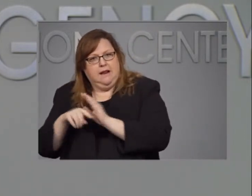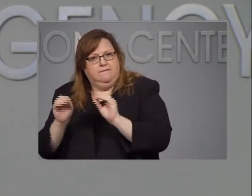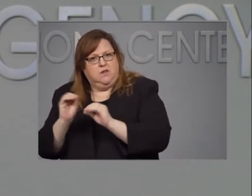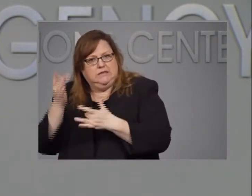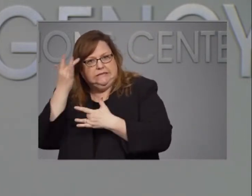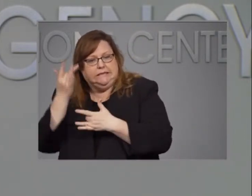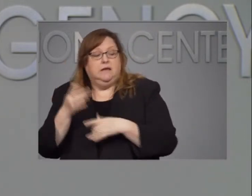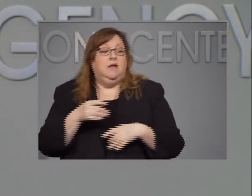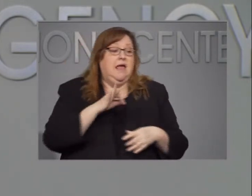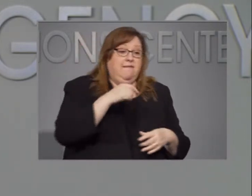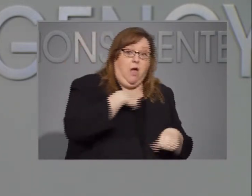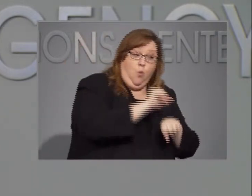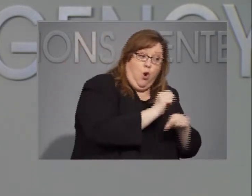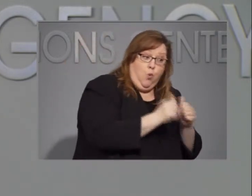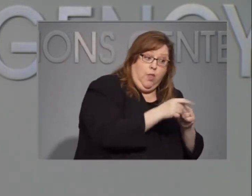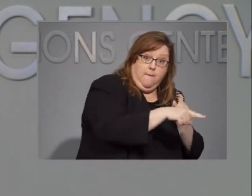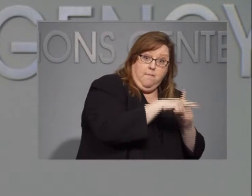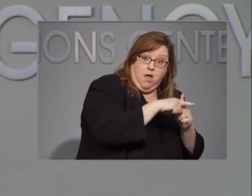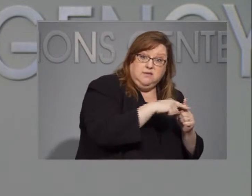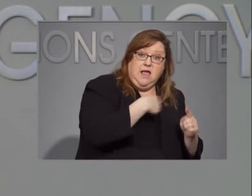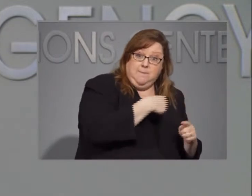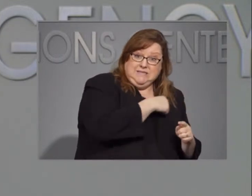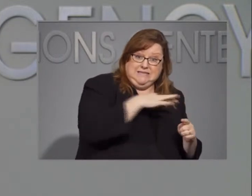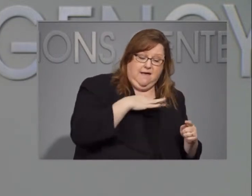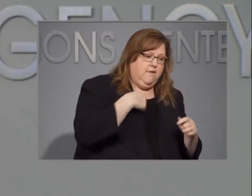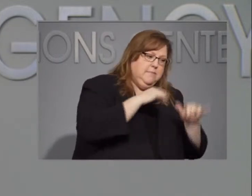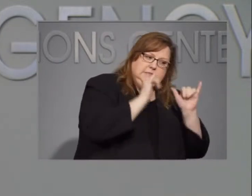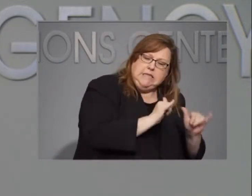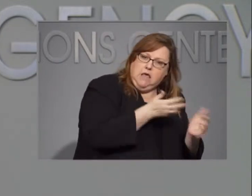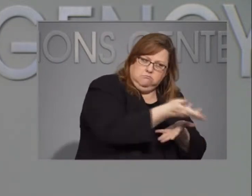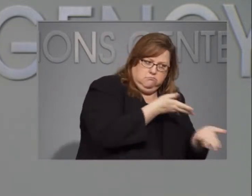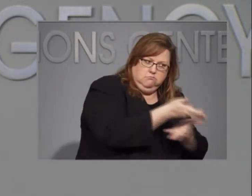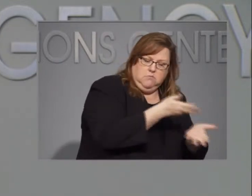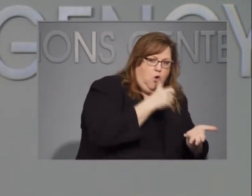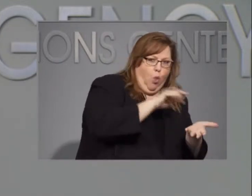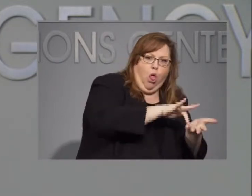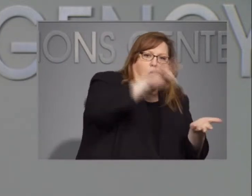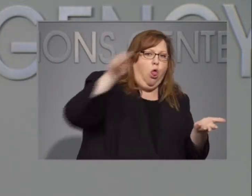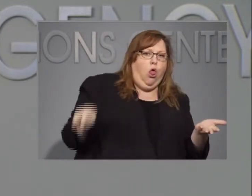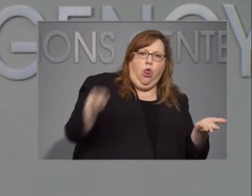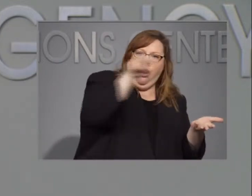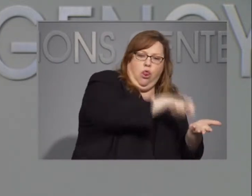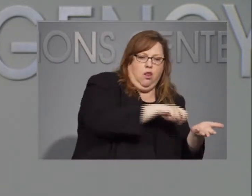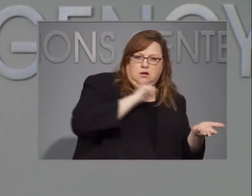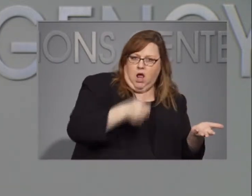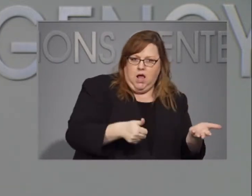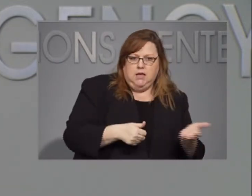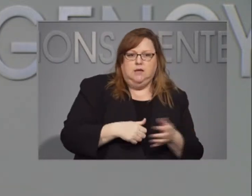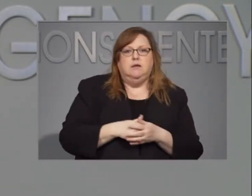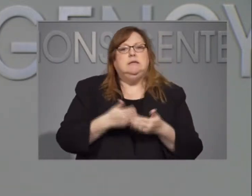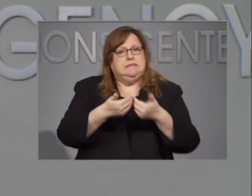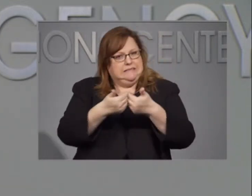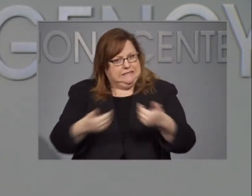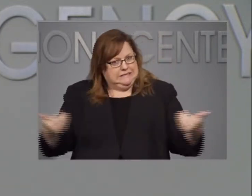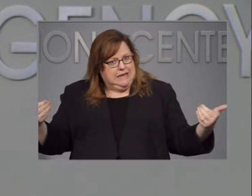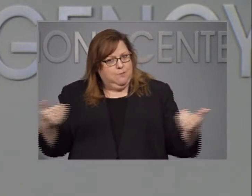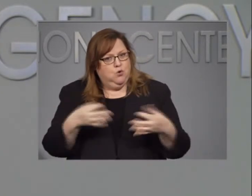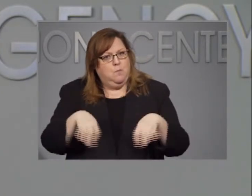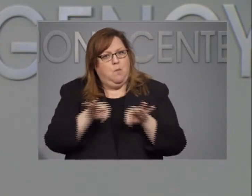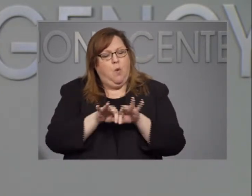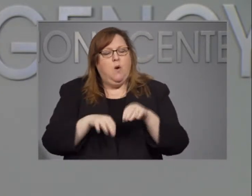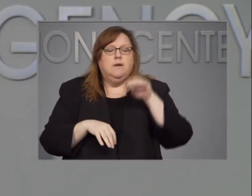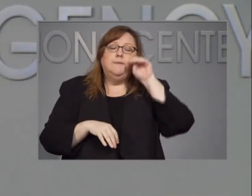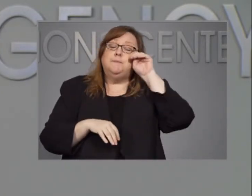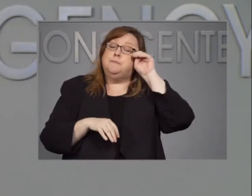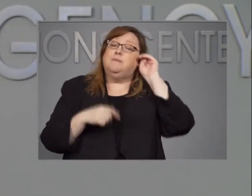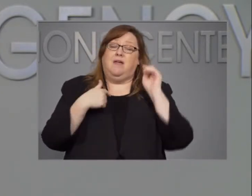number of infection control procedures. We have many guidelines on our website of teams of folks who've been working on this for quite